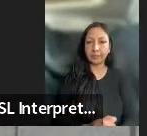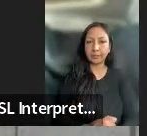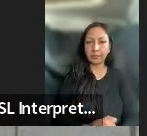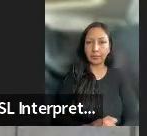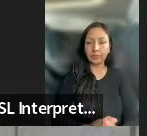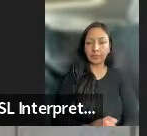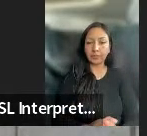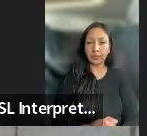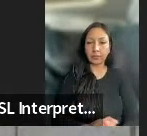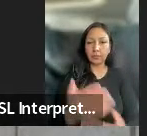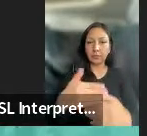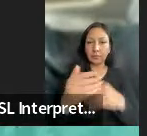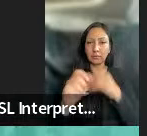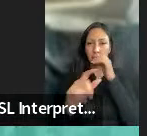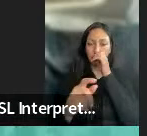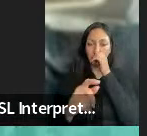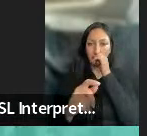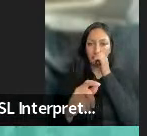Next slide.